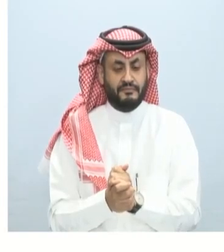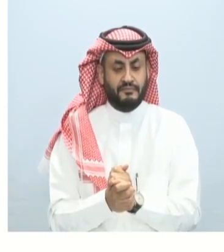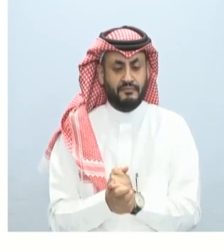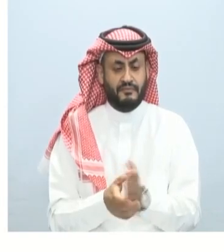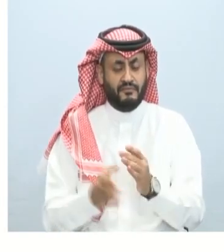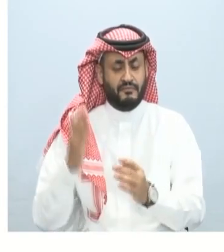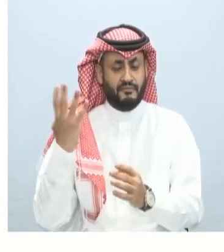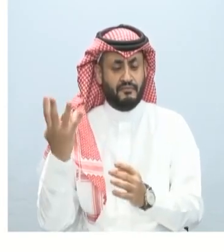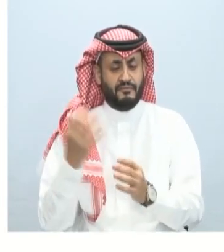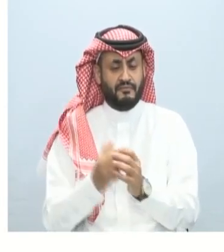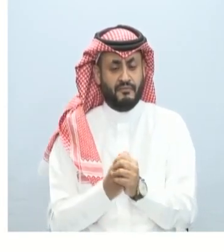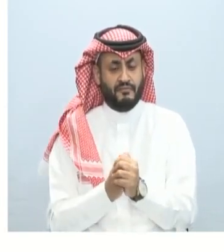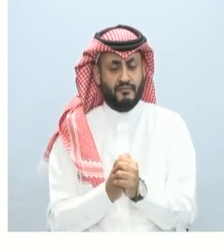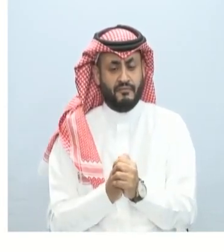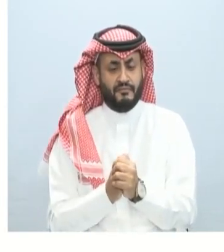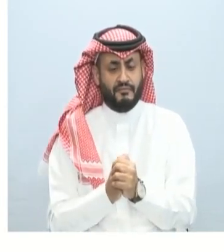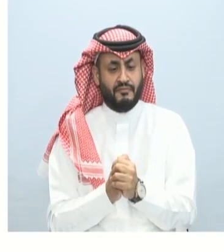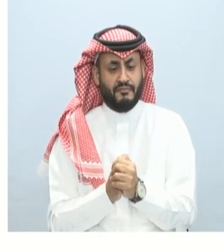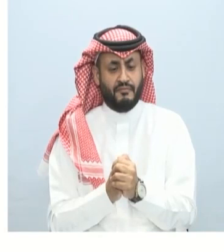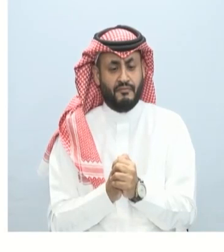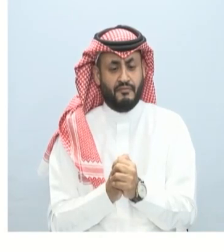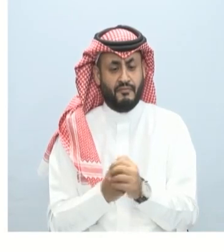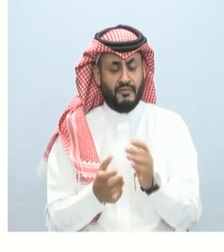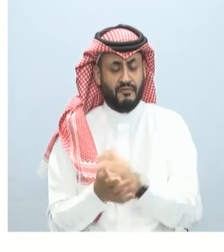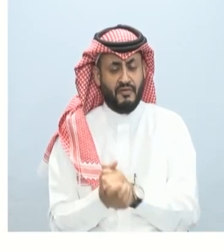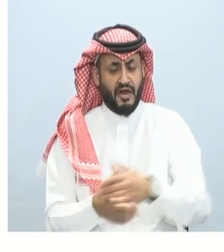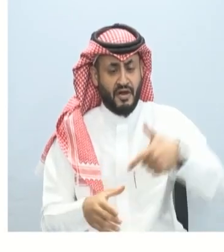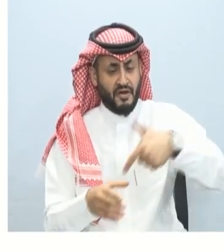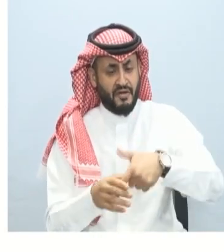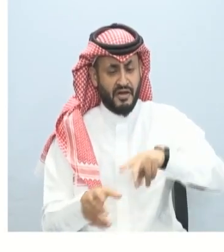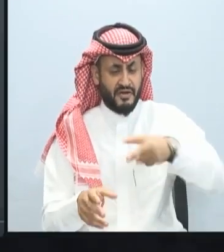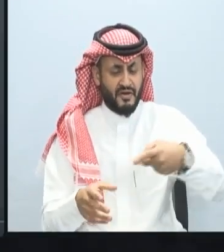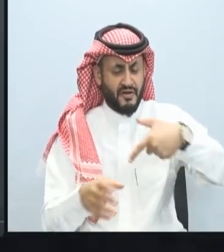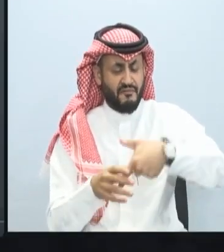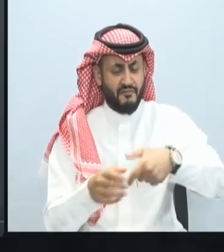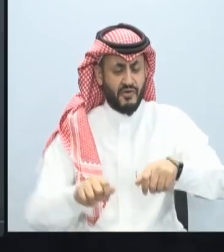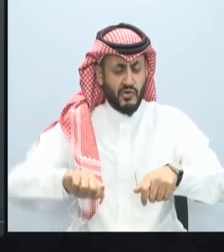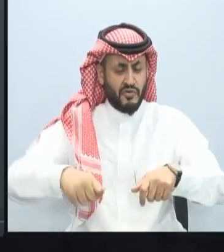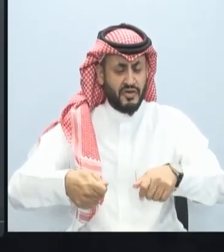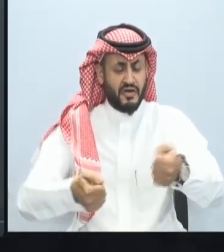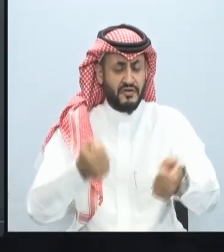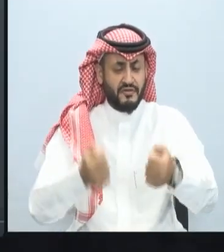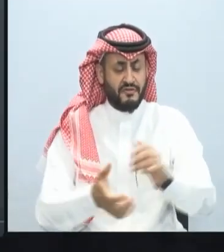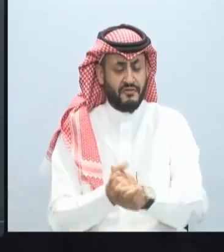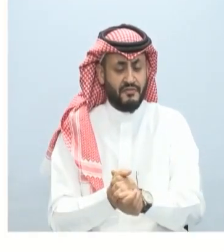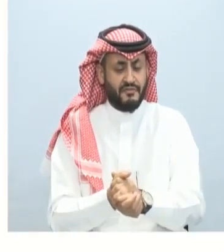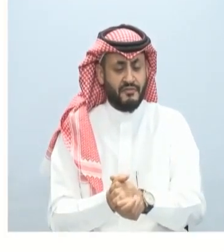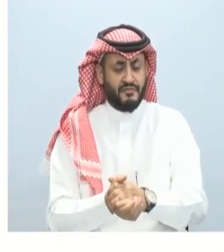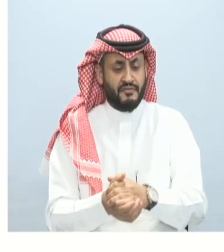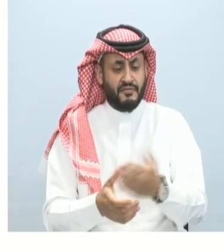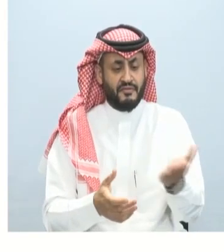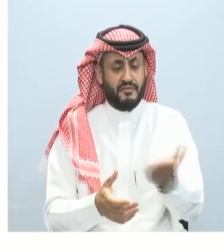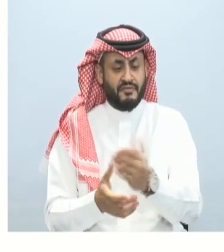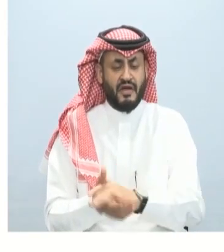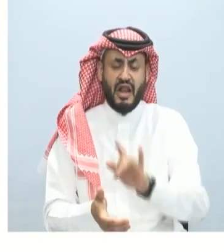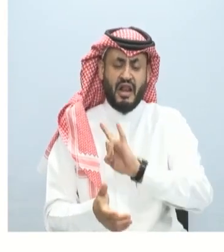Do you think we will have started using something other than gas to run our cars? We can answer by saying,